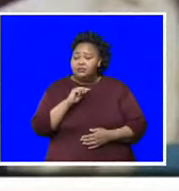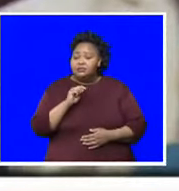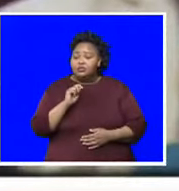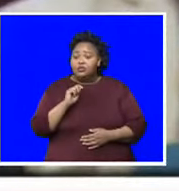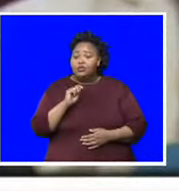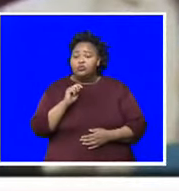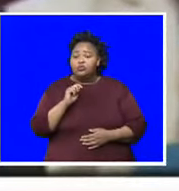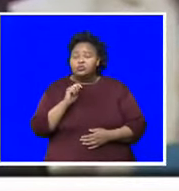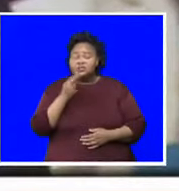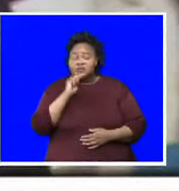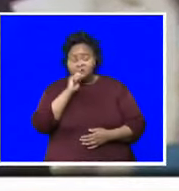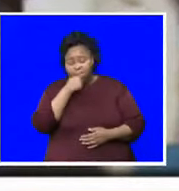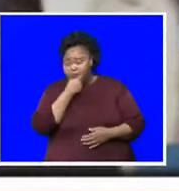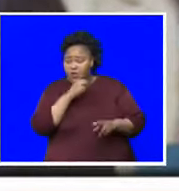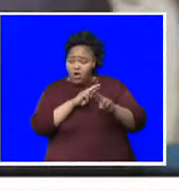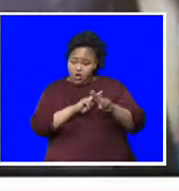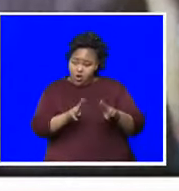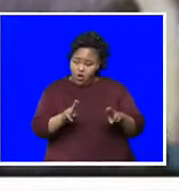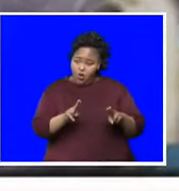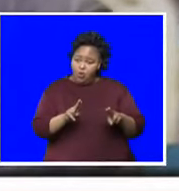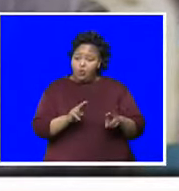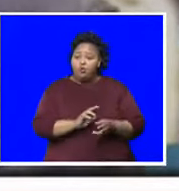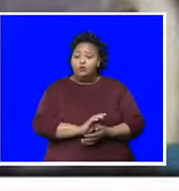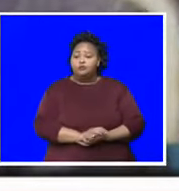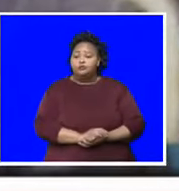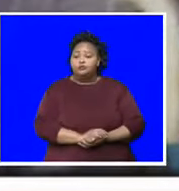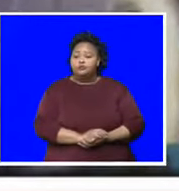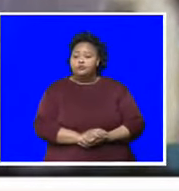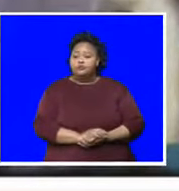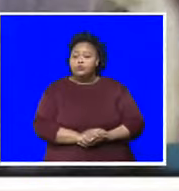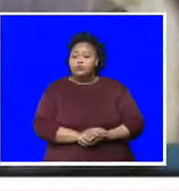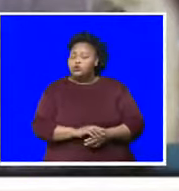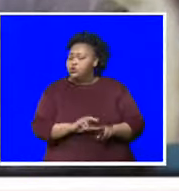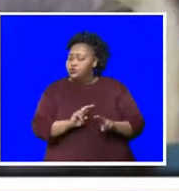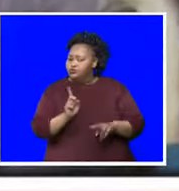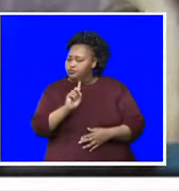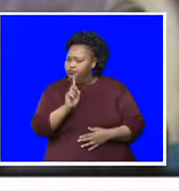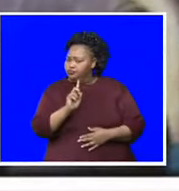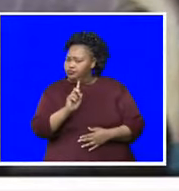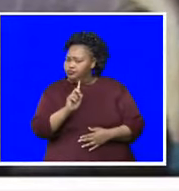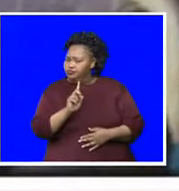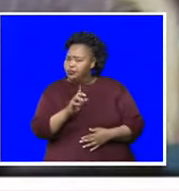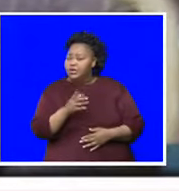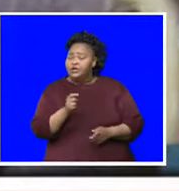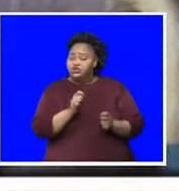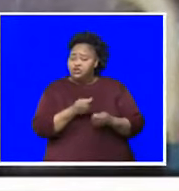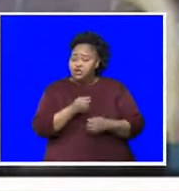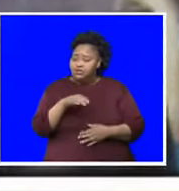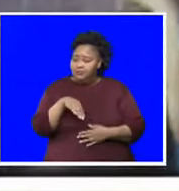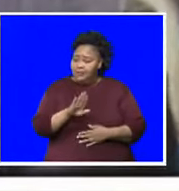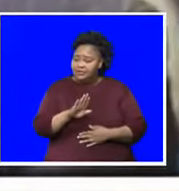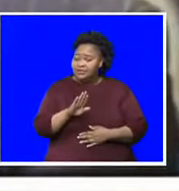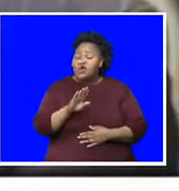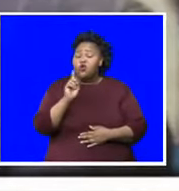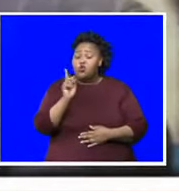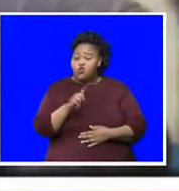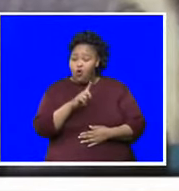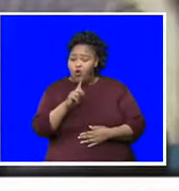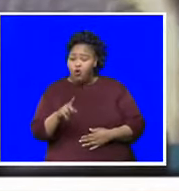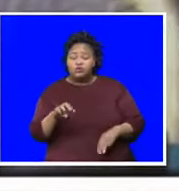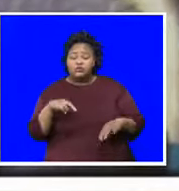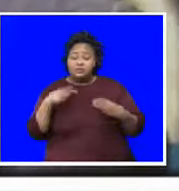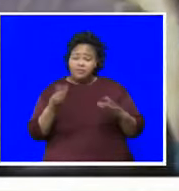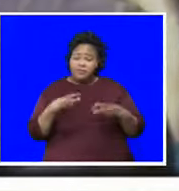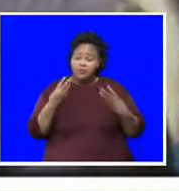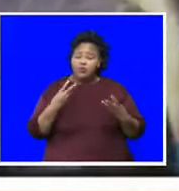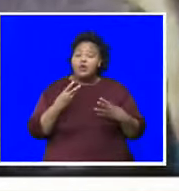ekubiwa lapho ma. Usitshele minister, no. Ngicela Mr. Speaker sitshintshe kumida. This is wrong. This is not on.